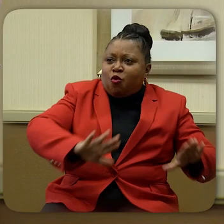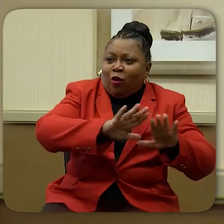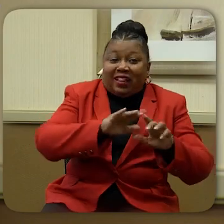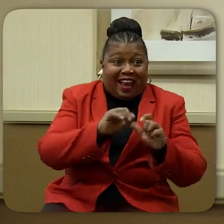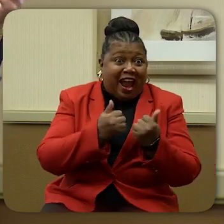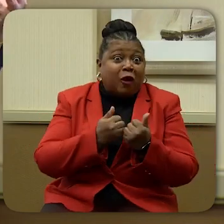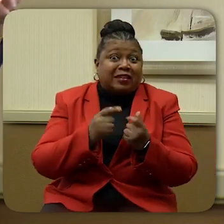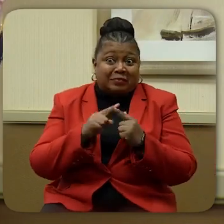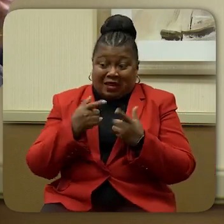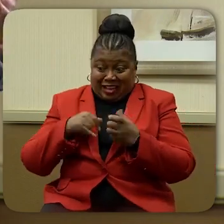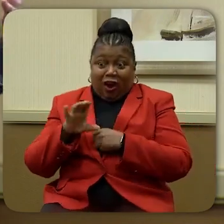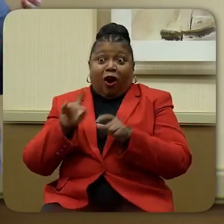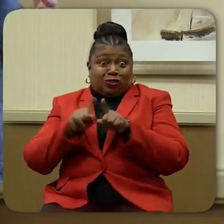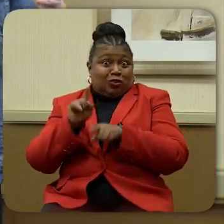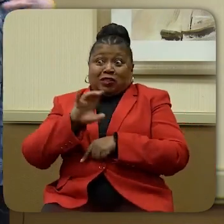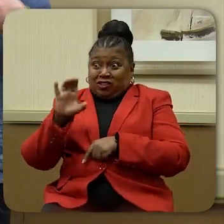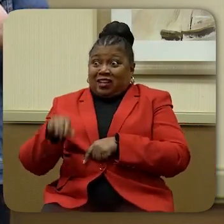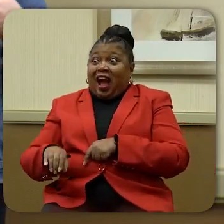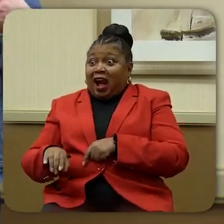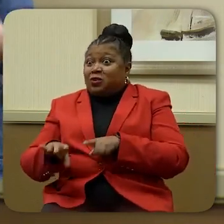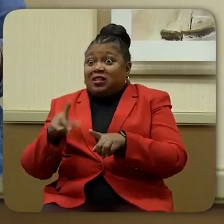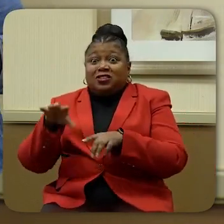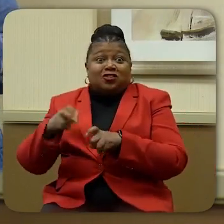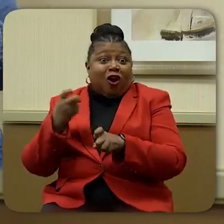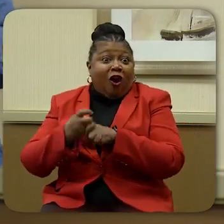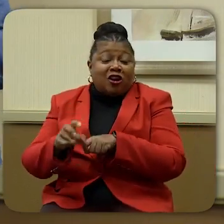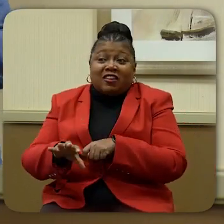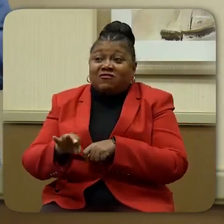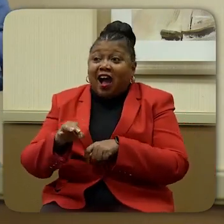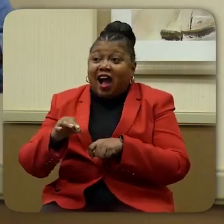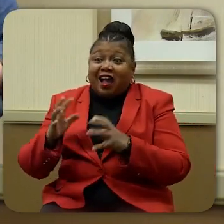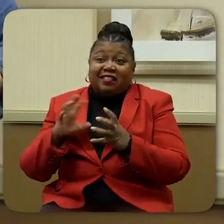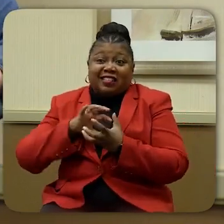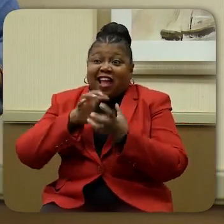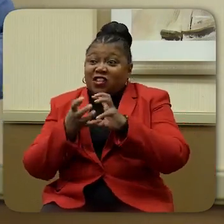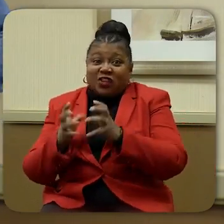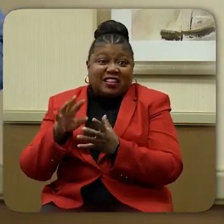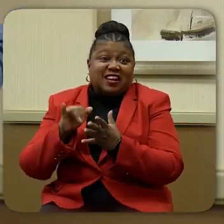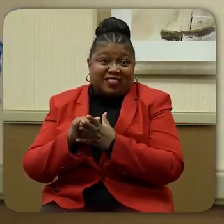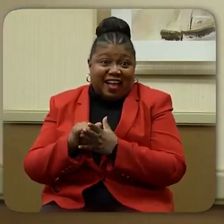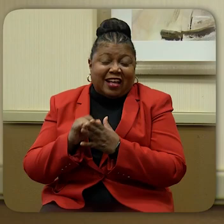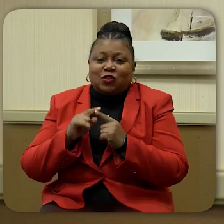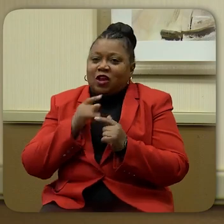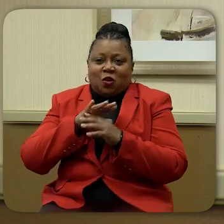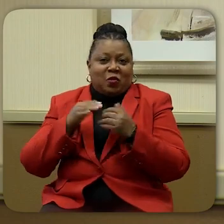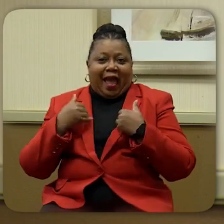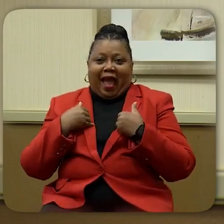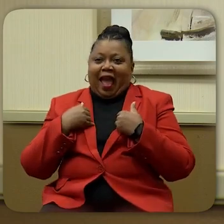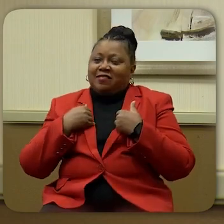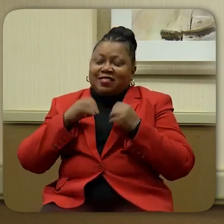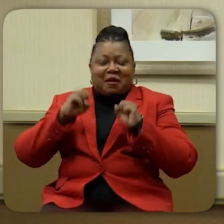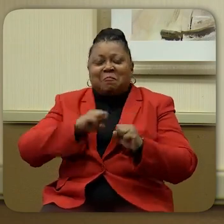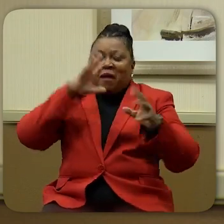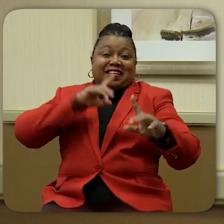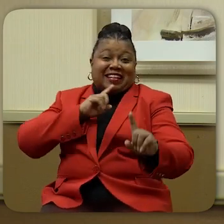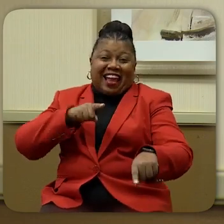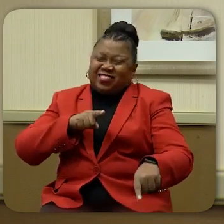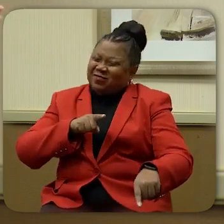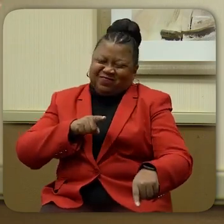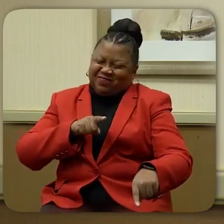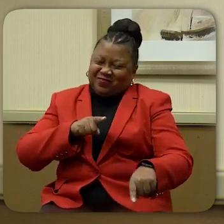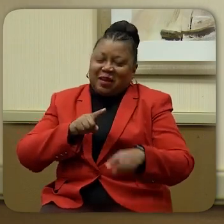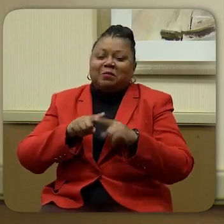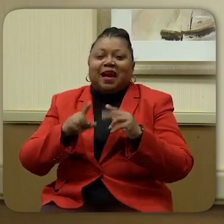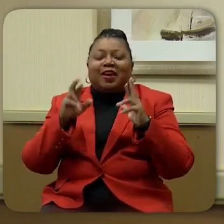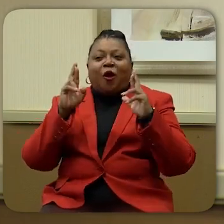But to be honest, even in Chicago, I think it's hard to find the intersection of that. And so I don't have like the magic answer for that